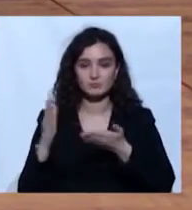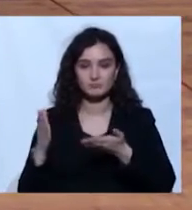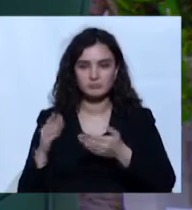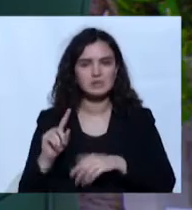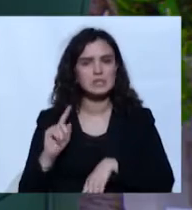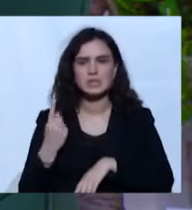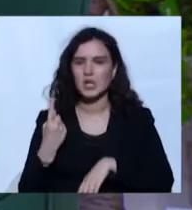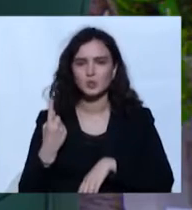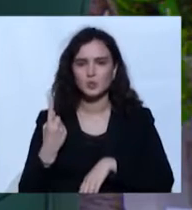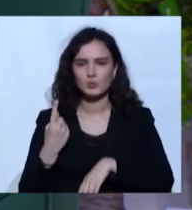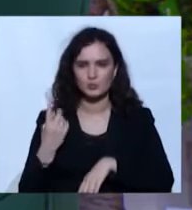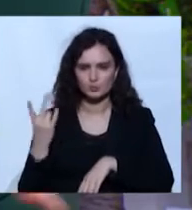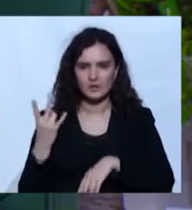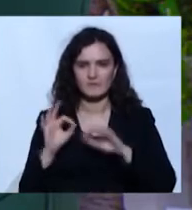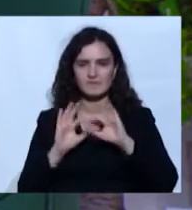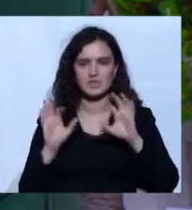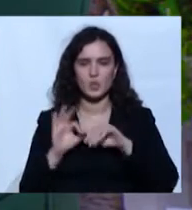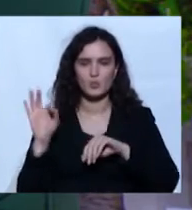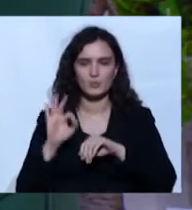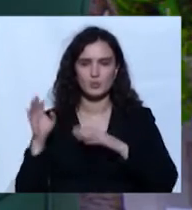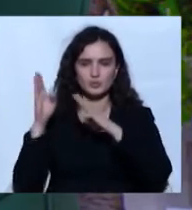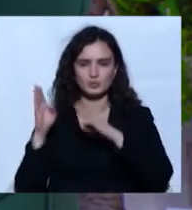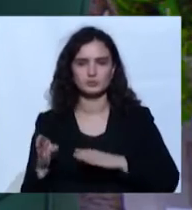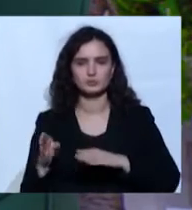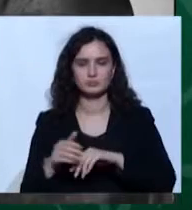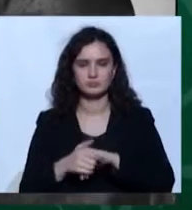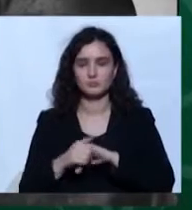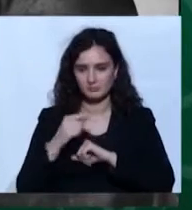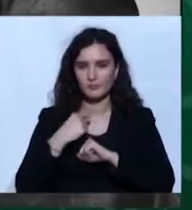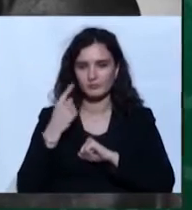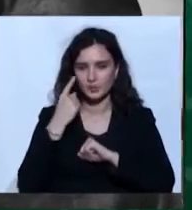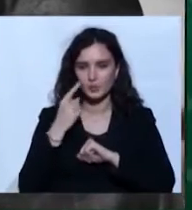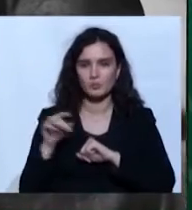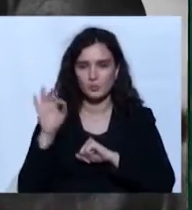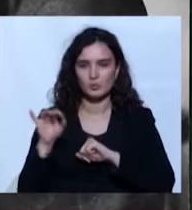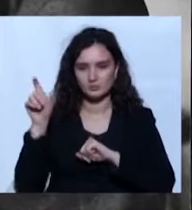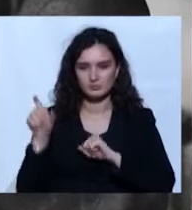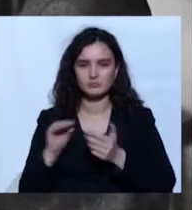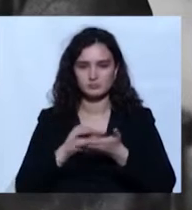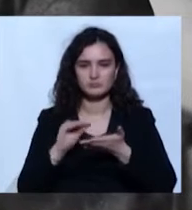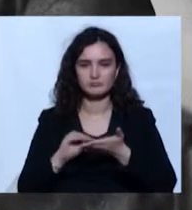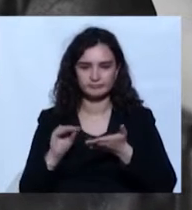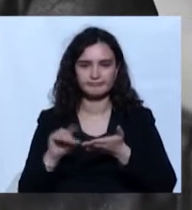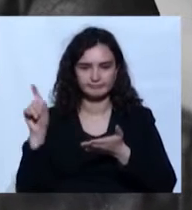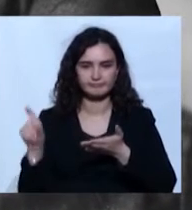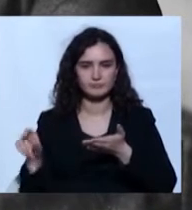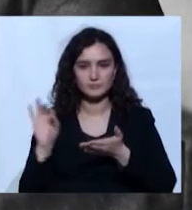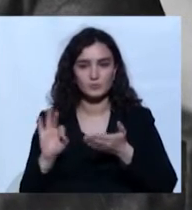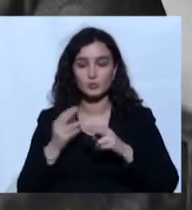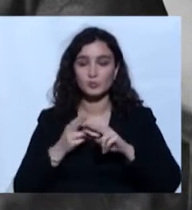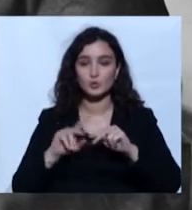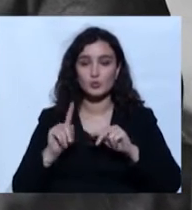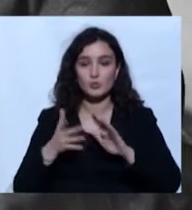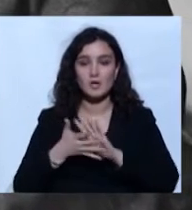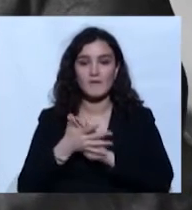author. Daryl, why? Why must we talk about the author? Well, I think it's important to talk about the author,